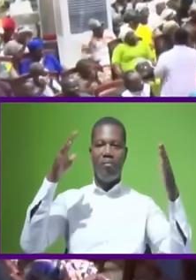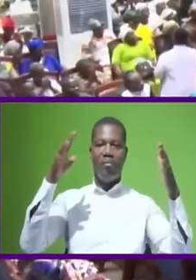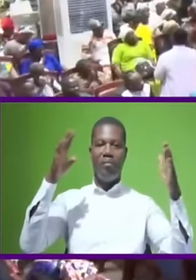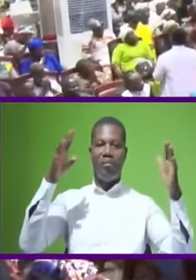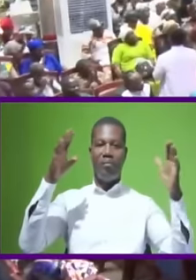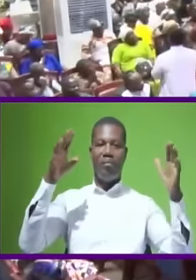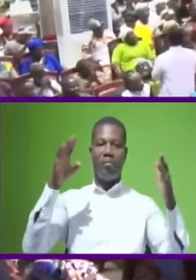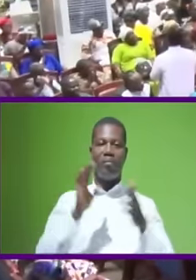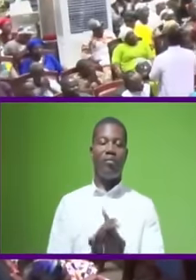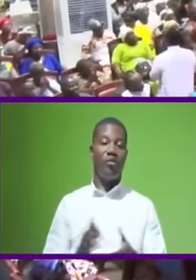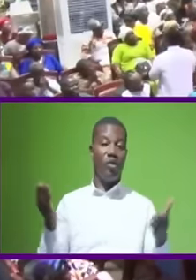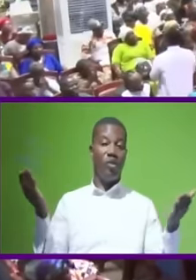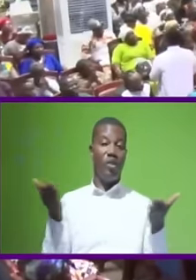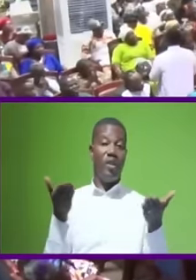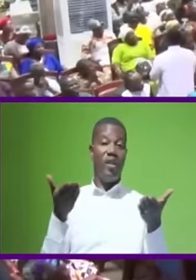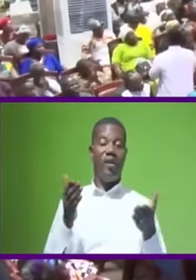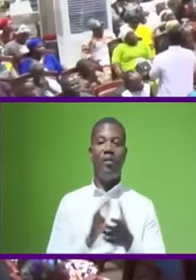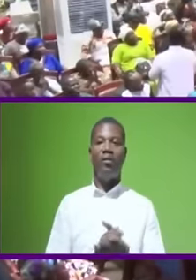Oh, wow.